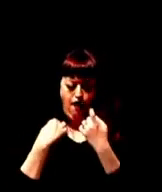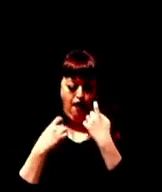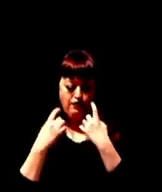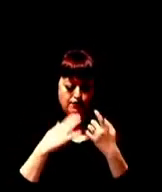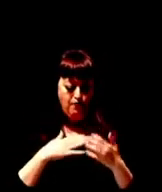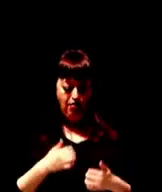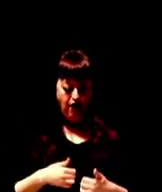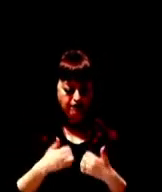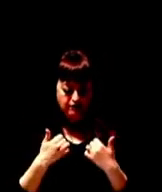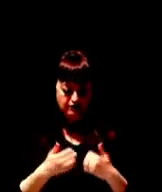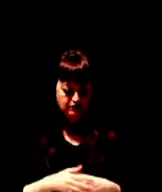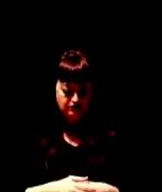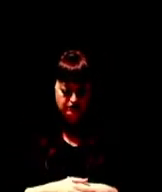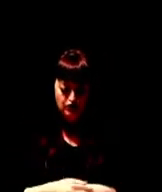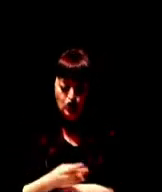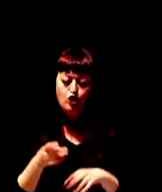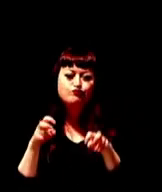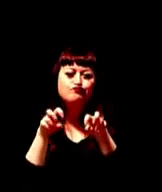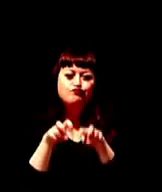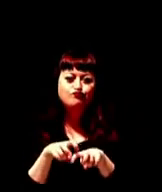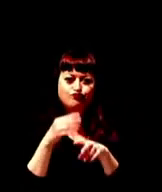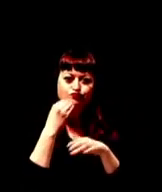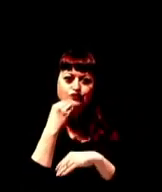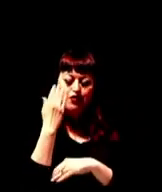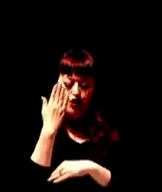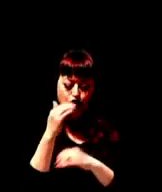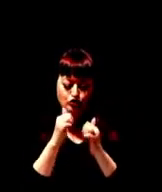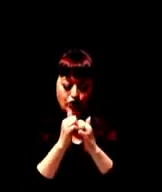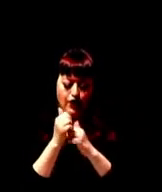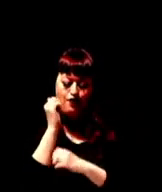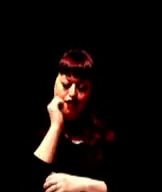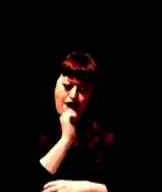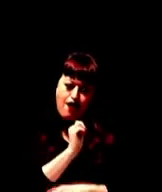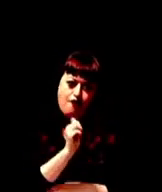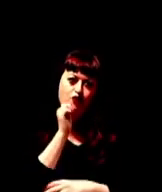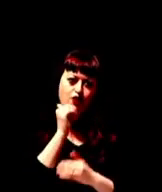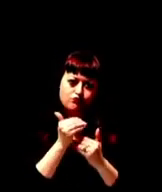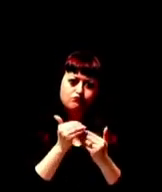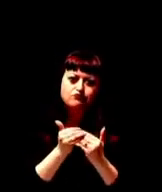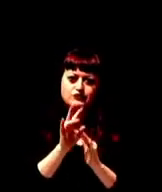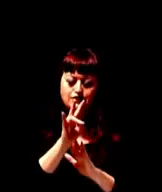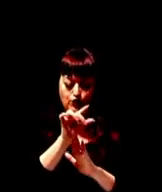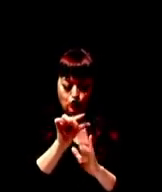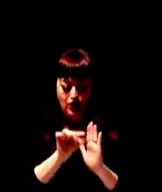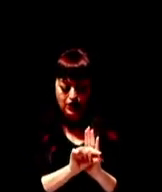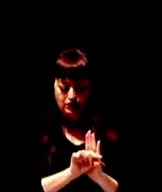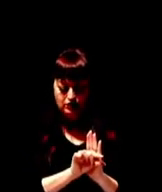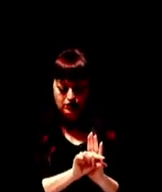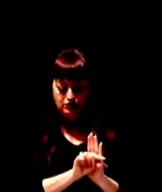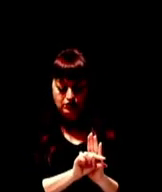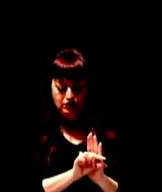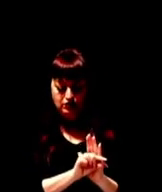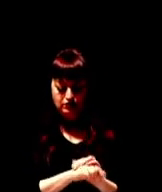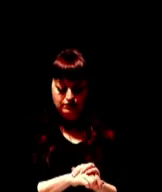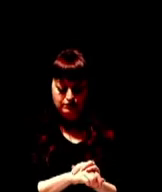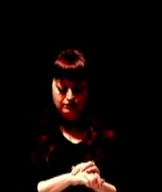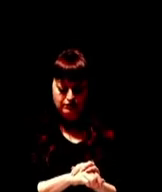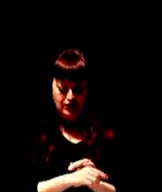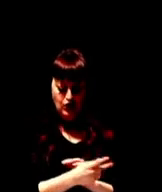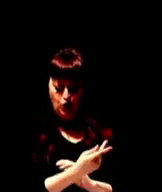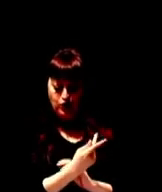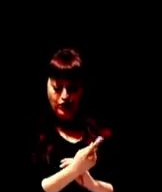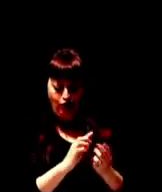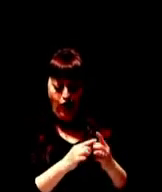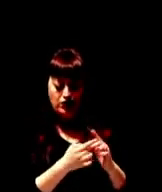life. We had lunch together for the rest of seventh grade. And although we're not really friends anymore, I will never forget